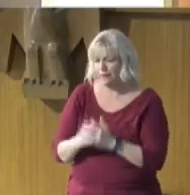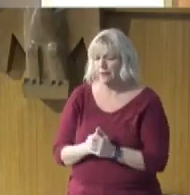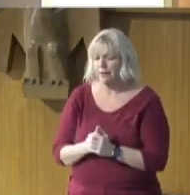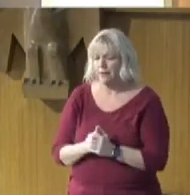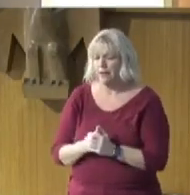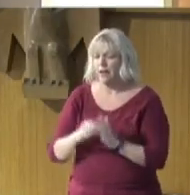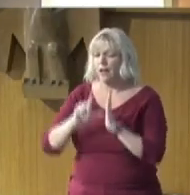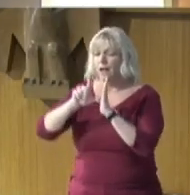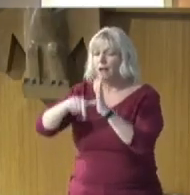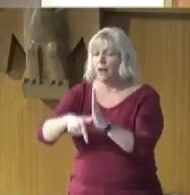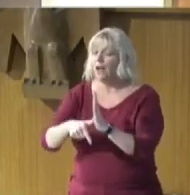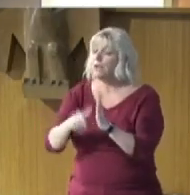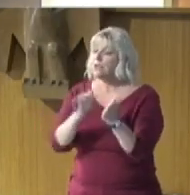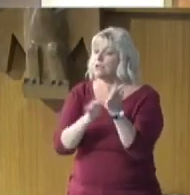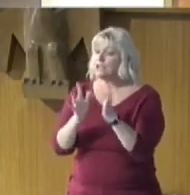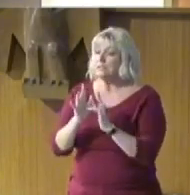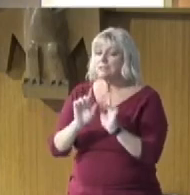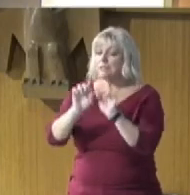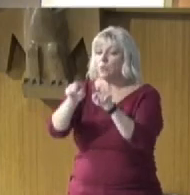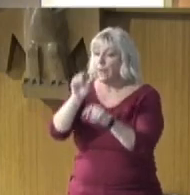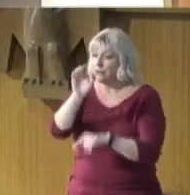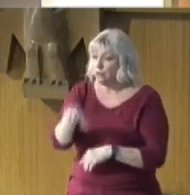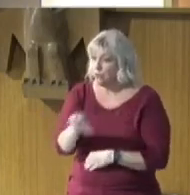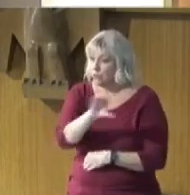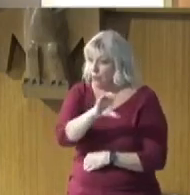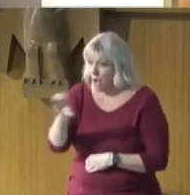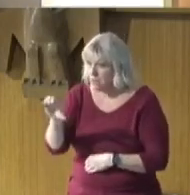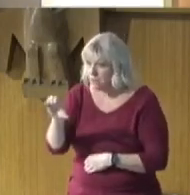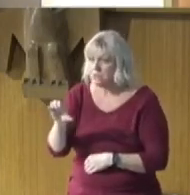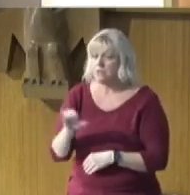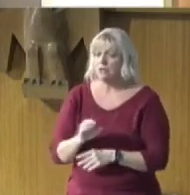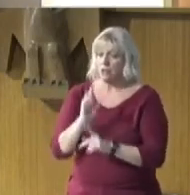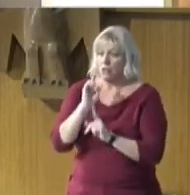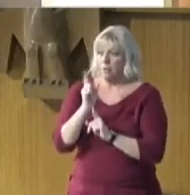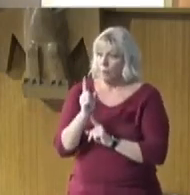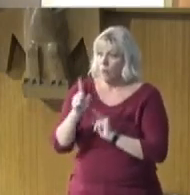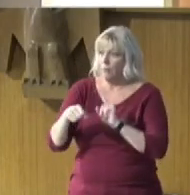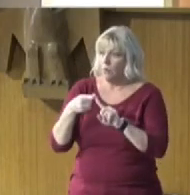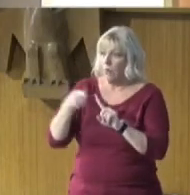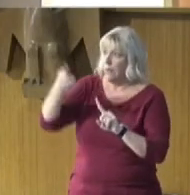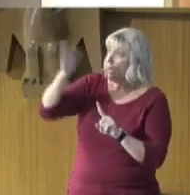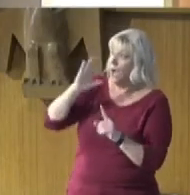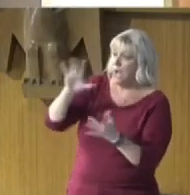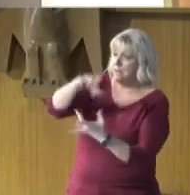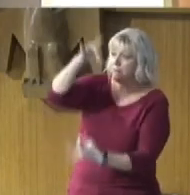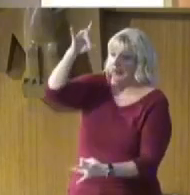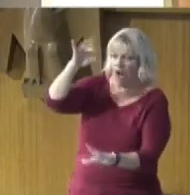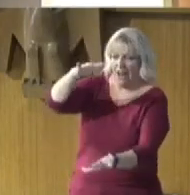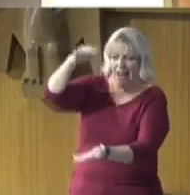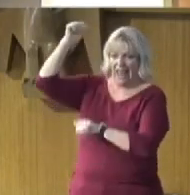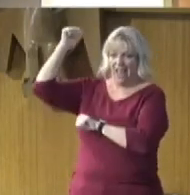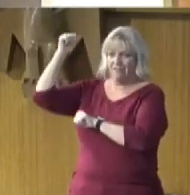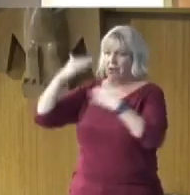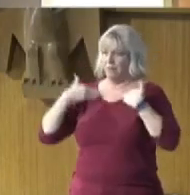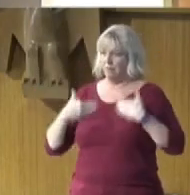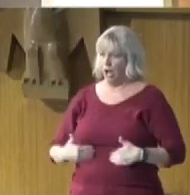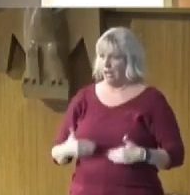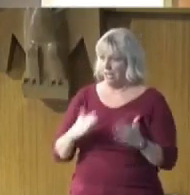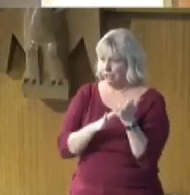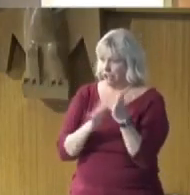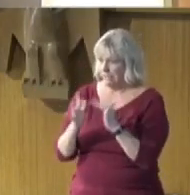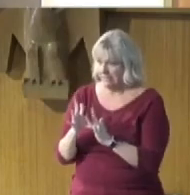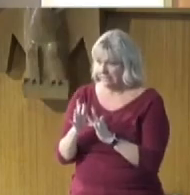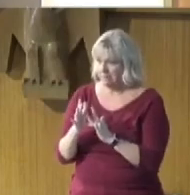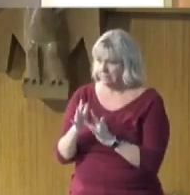went toward the cross, there was this moment when the Spirit of God abandoned the body of Jesus and went back up